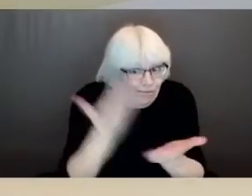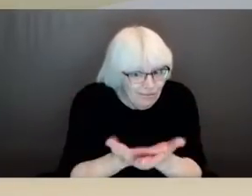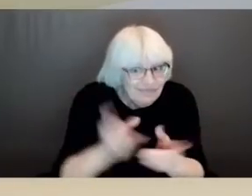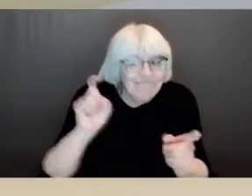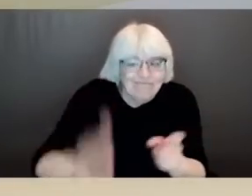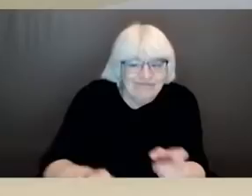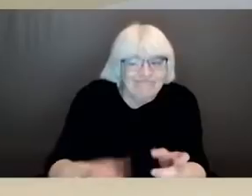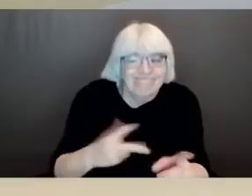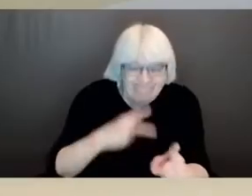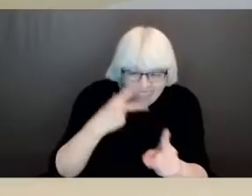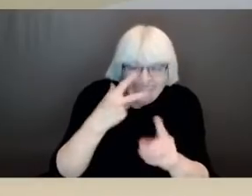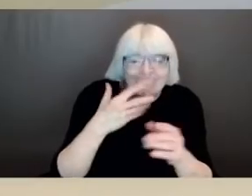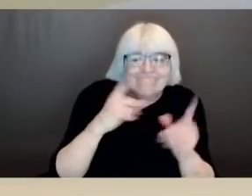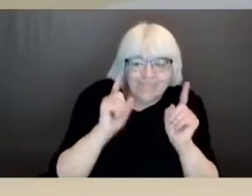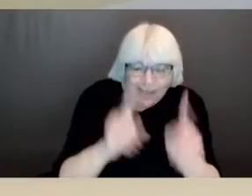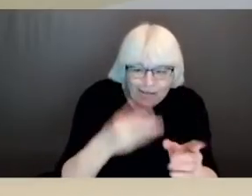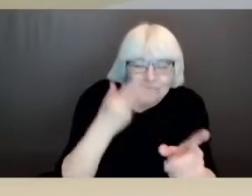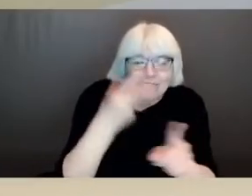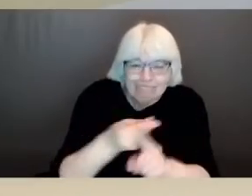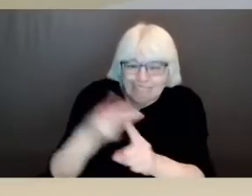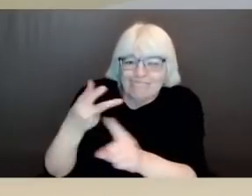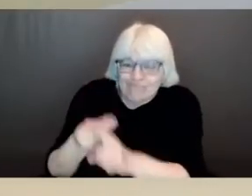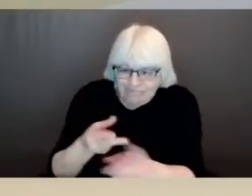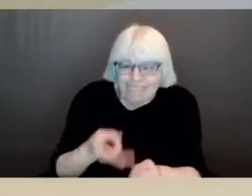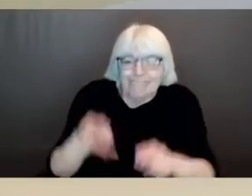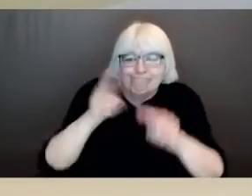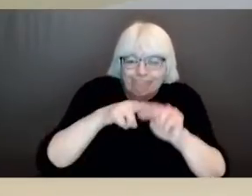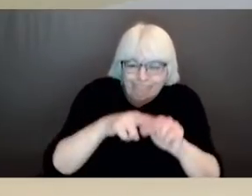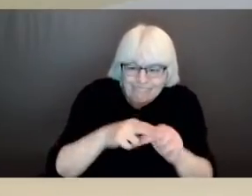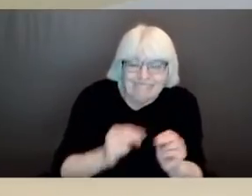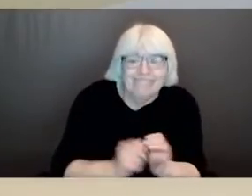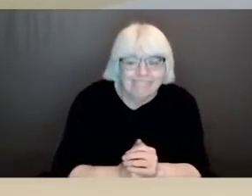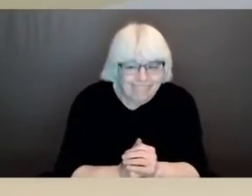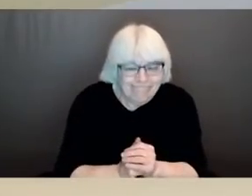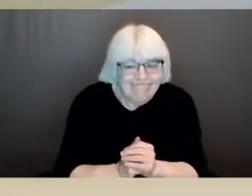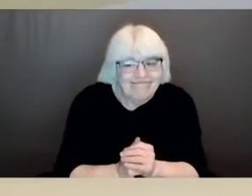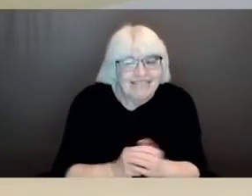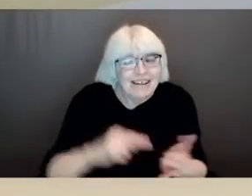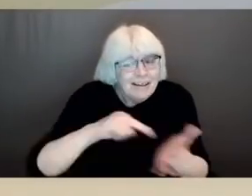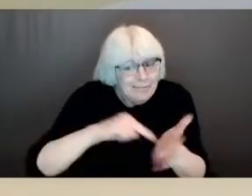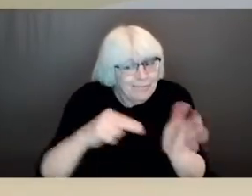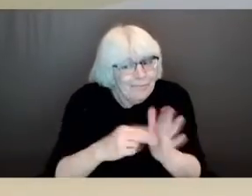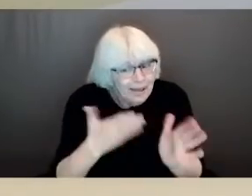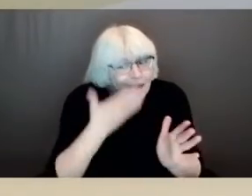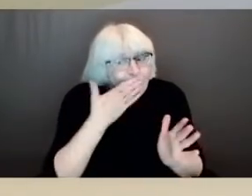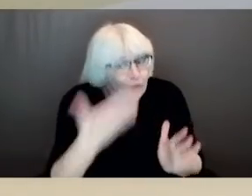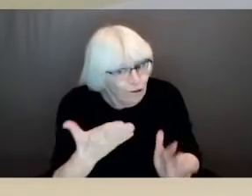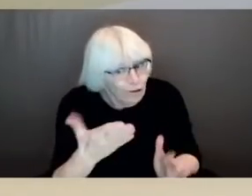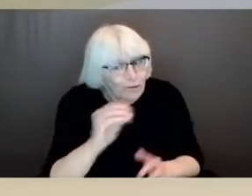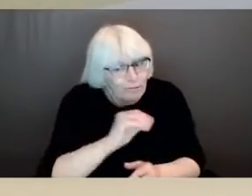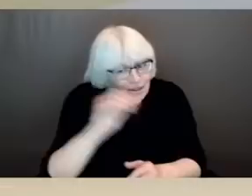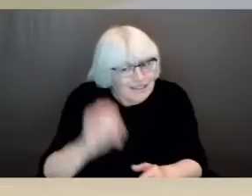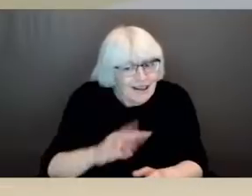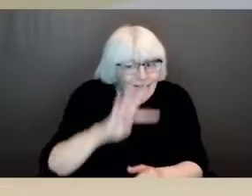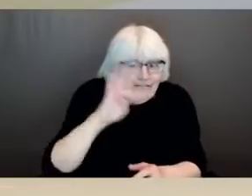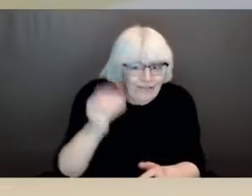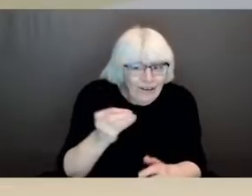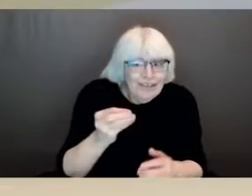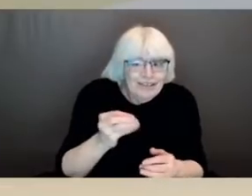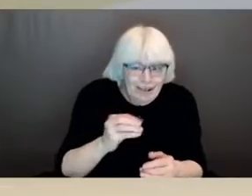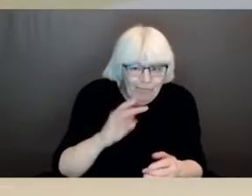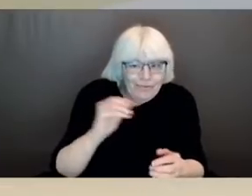of that increase was in first doses. So that is, and I believe there have been another even a few